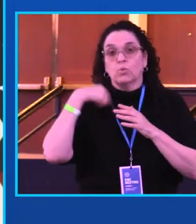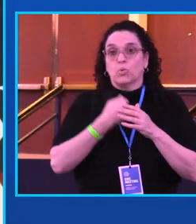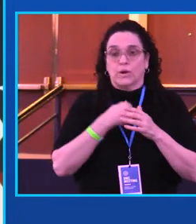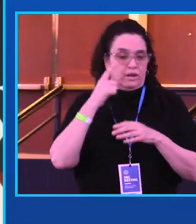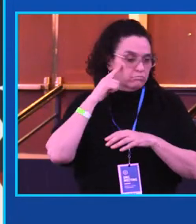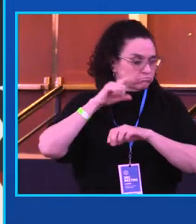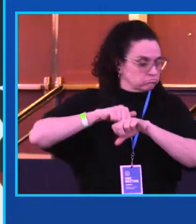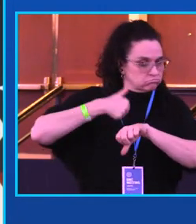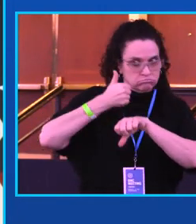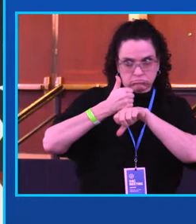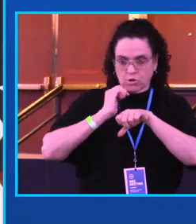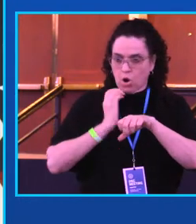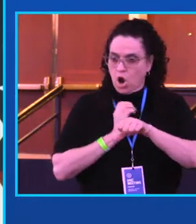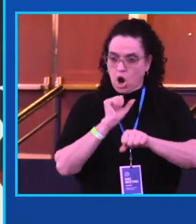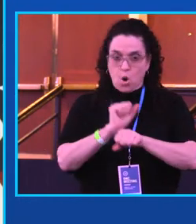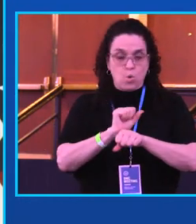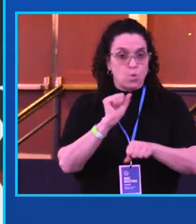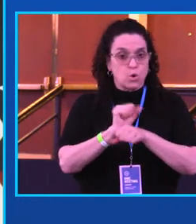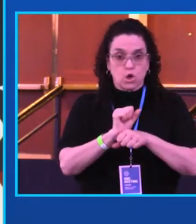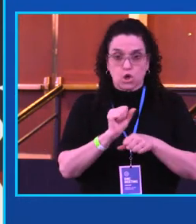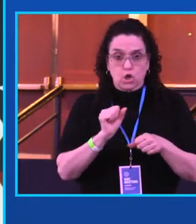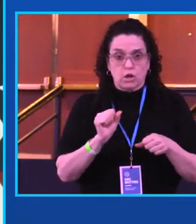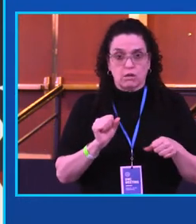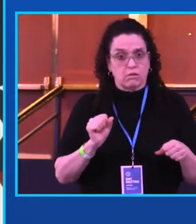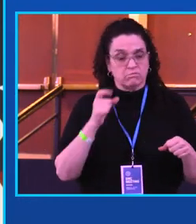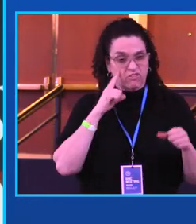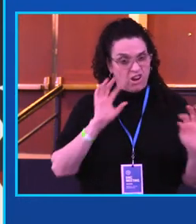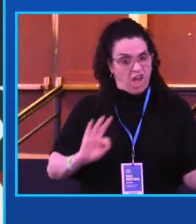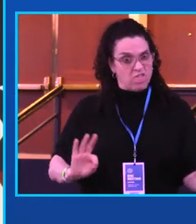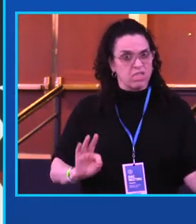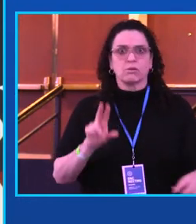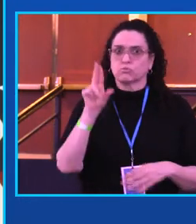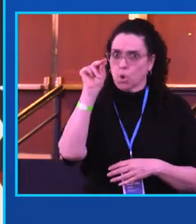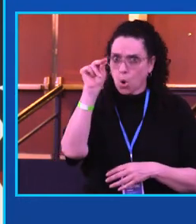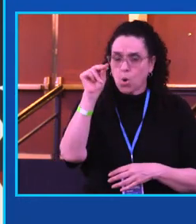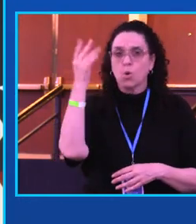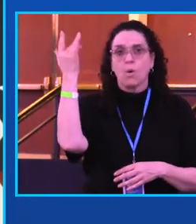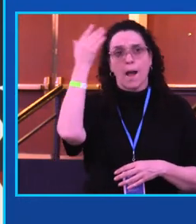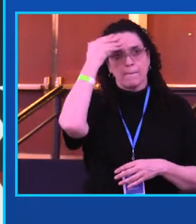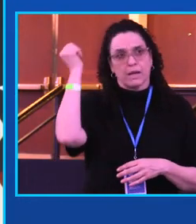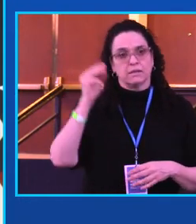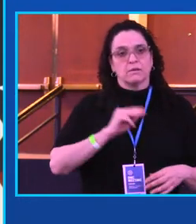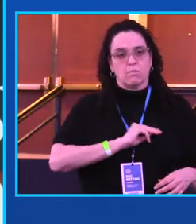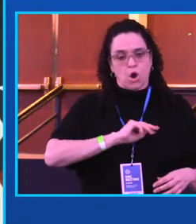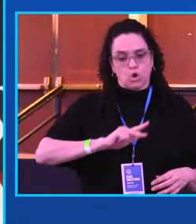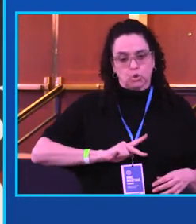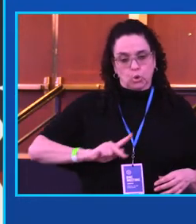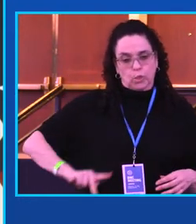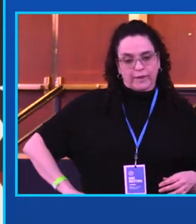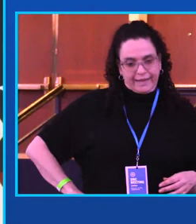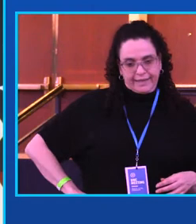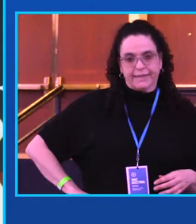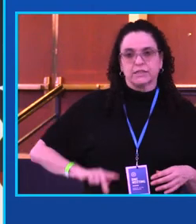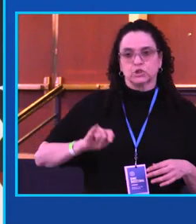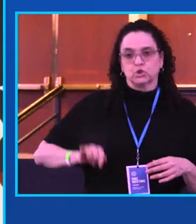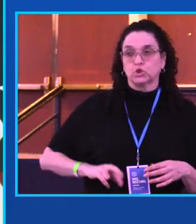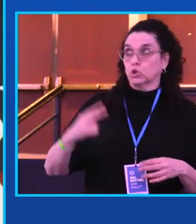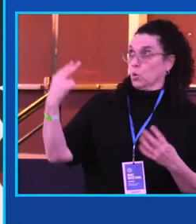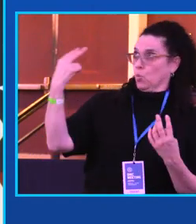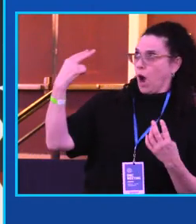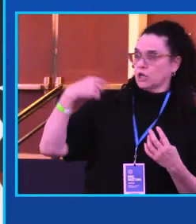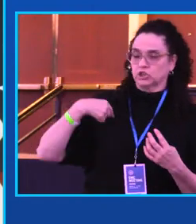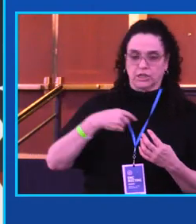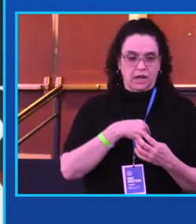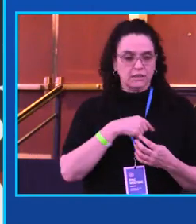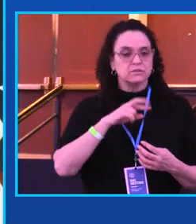that this work would not be done in vain, because Martin Luther King Jr. is watching us, because Rosa